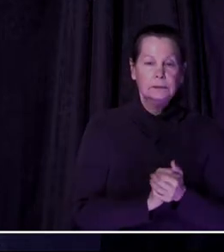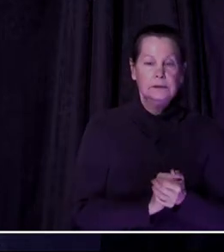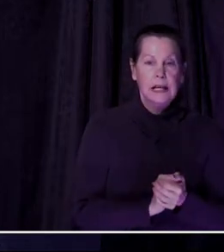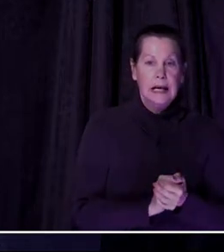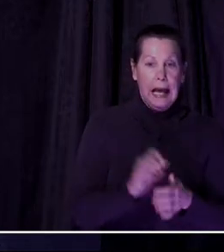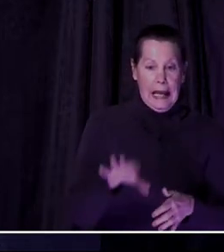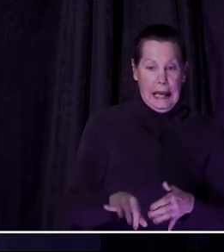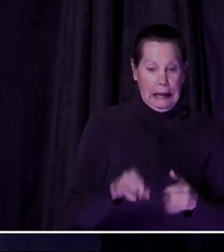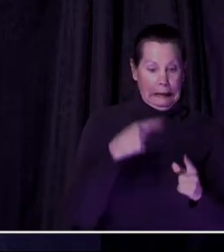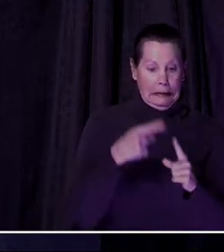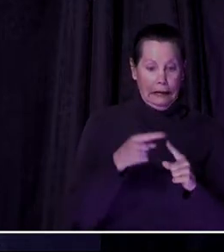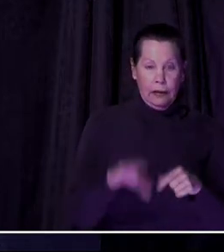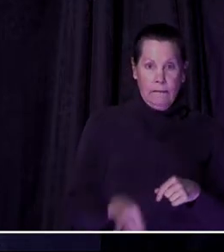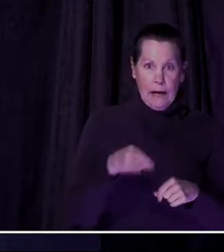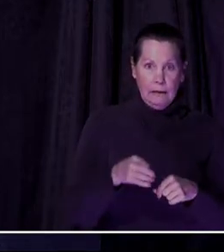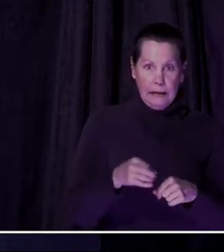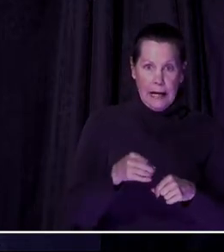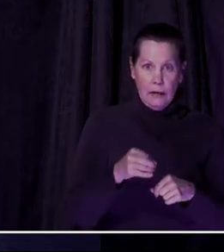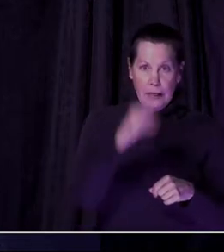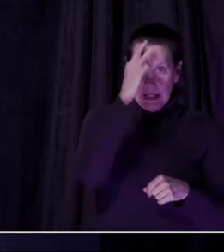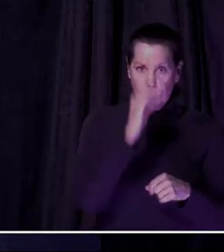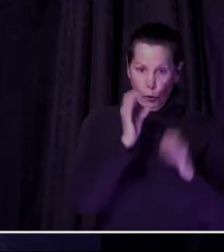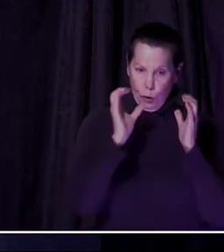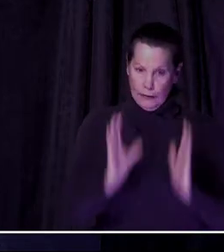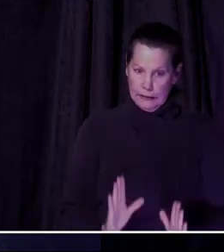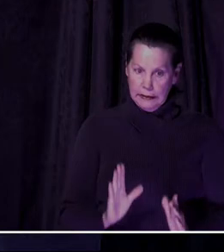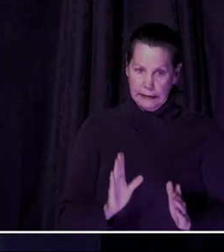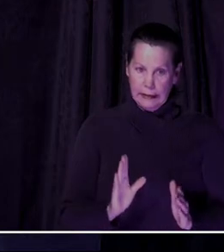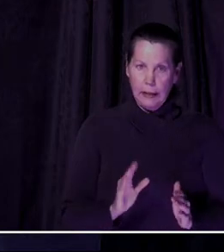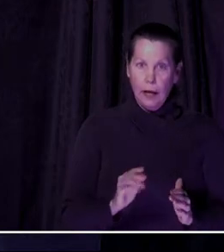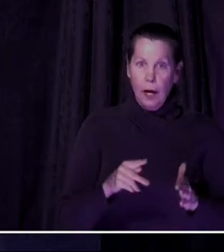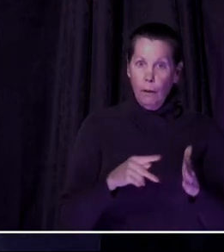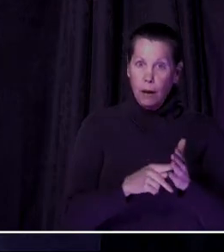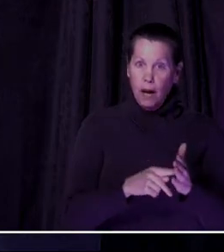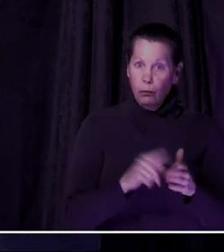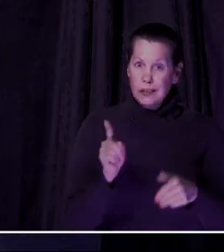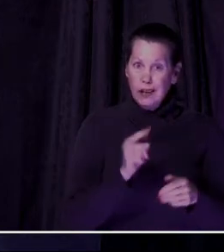Roman citizen. Paul was also left for dead.